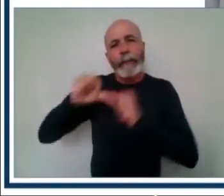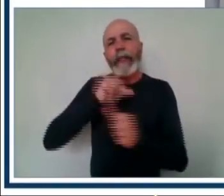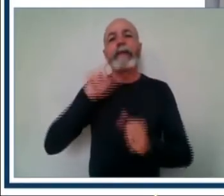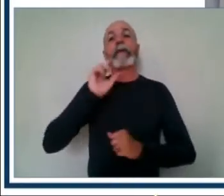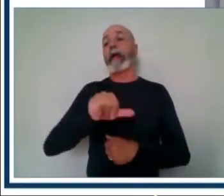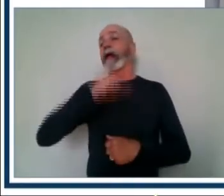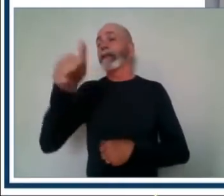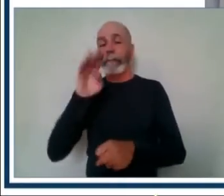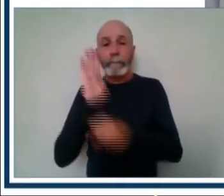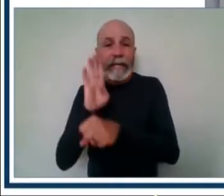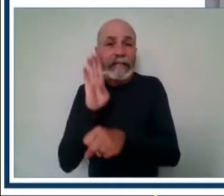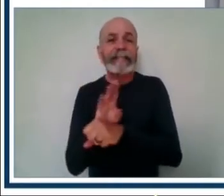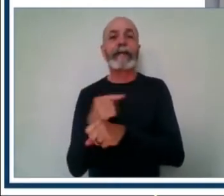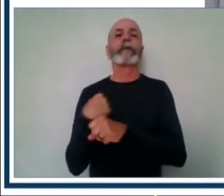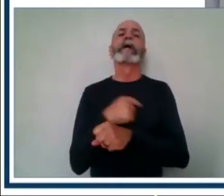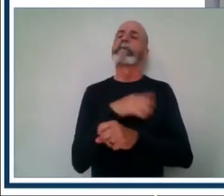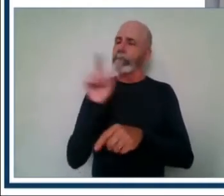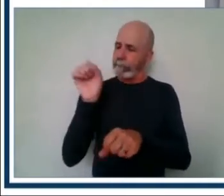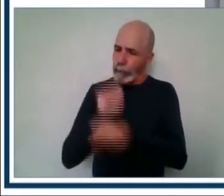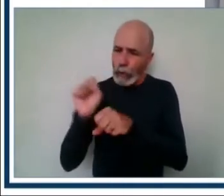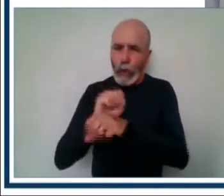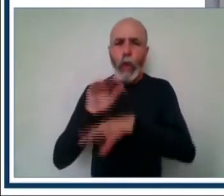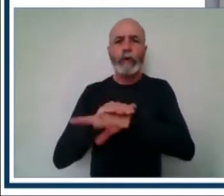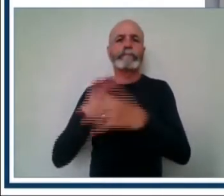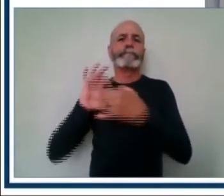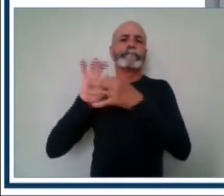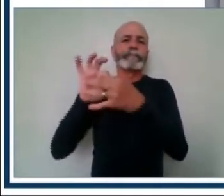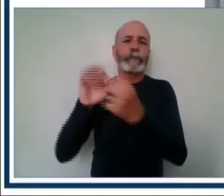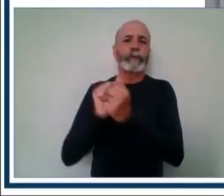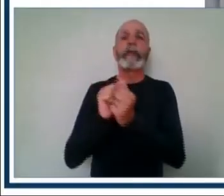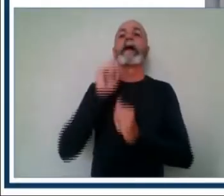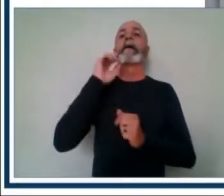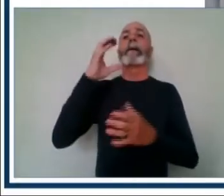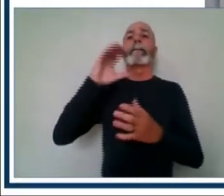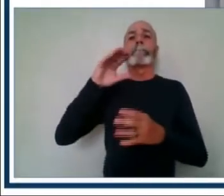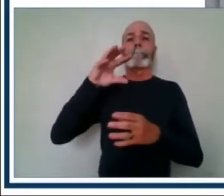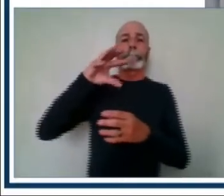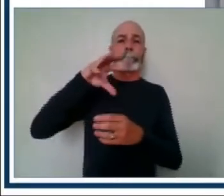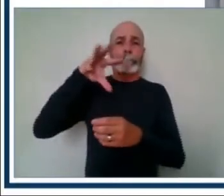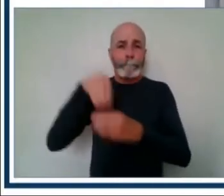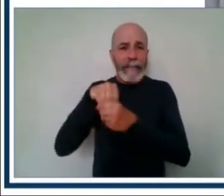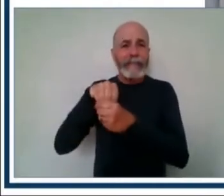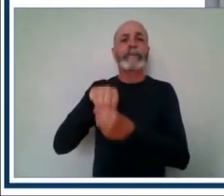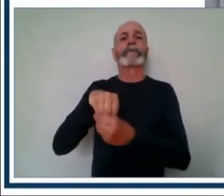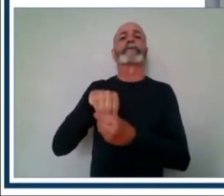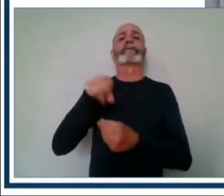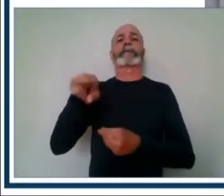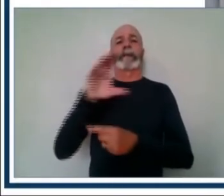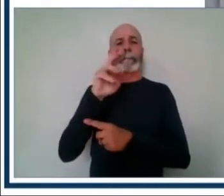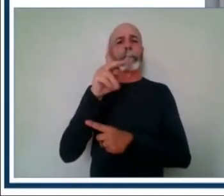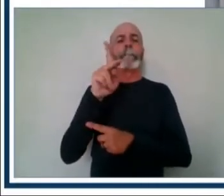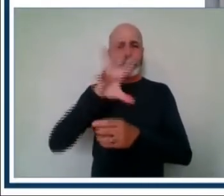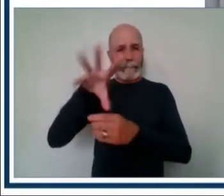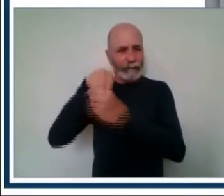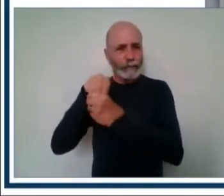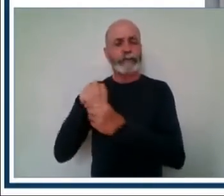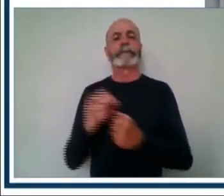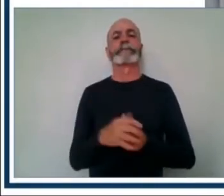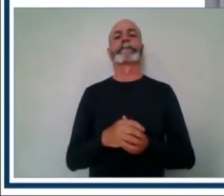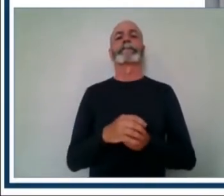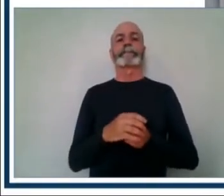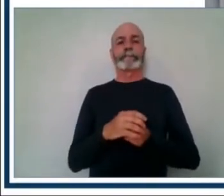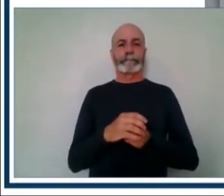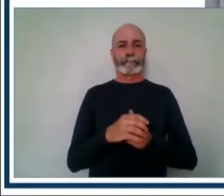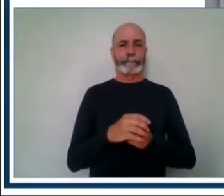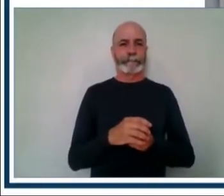you during this difficult time. I can't imagine how hard it is to manage your business during the cycle of openings and